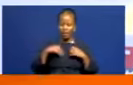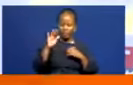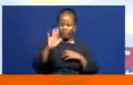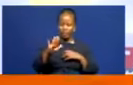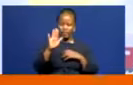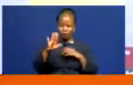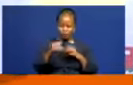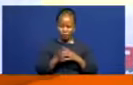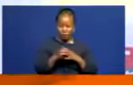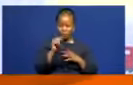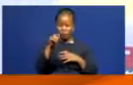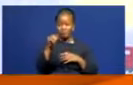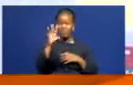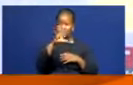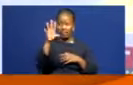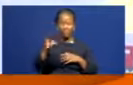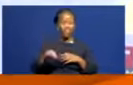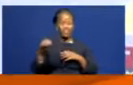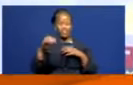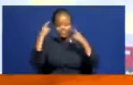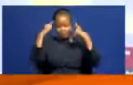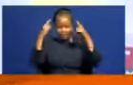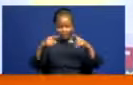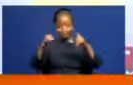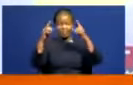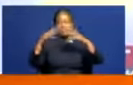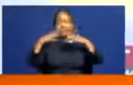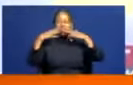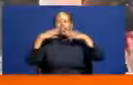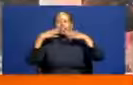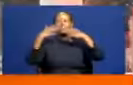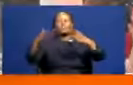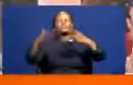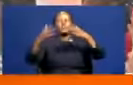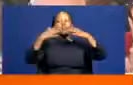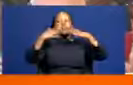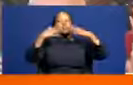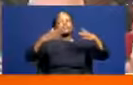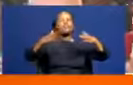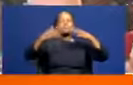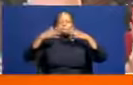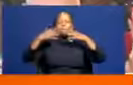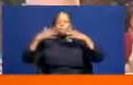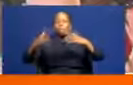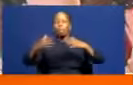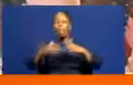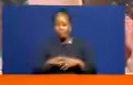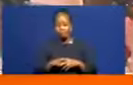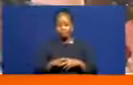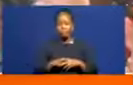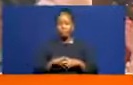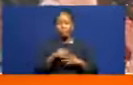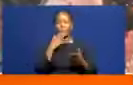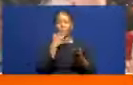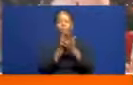This continent is going places. Asanteni sana. Thank you, Your Excellency. Your Excellency, we'll keep